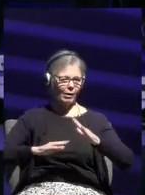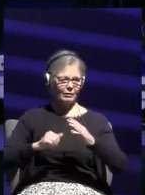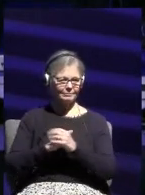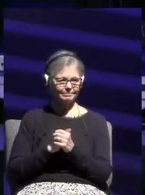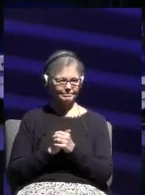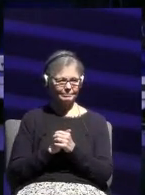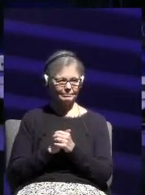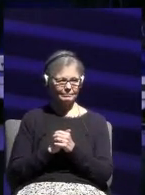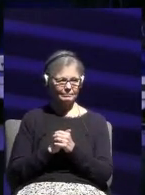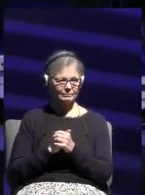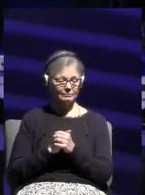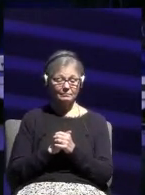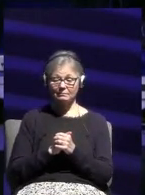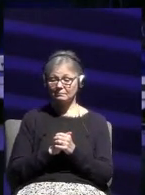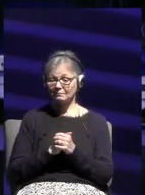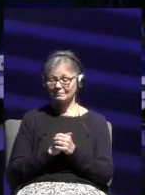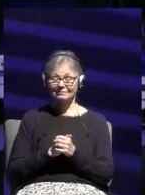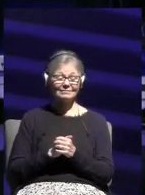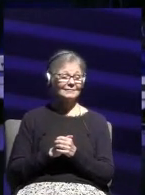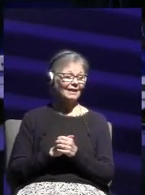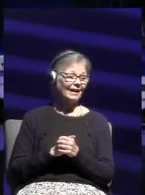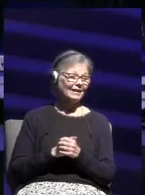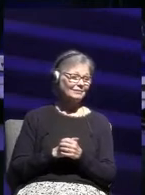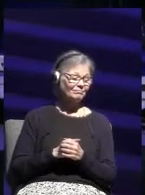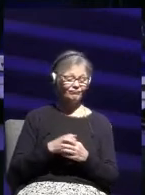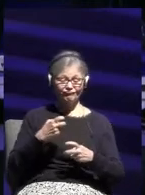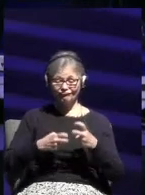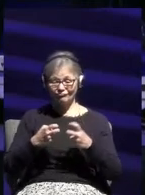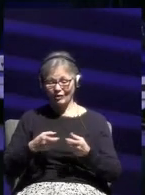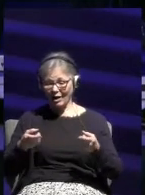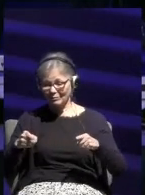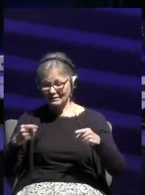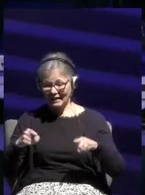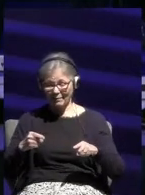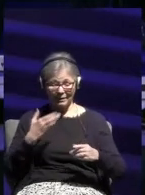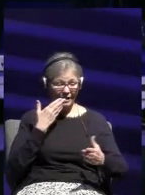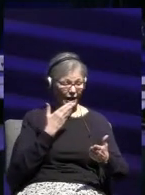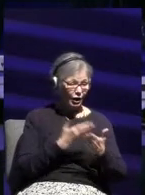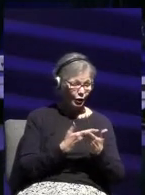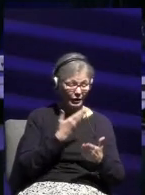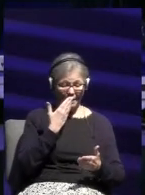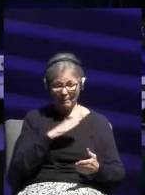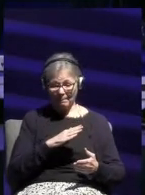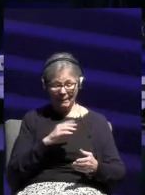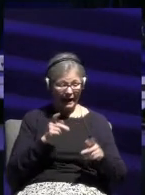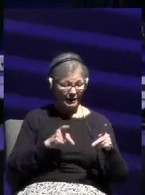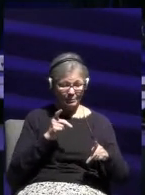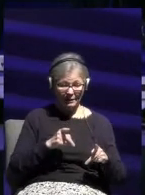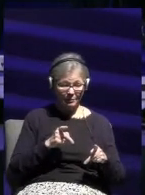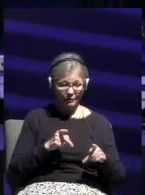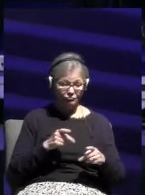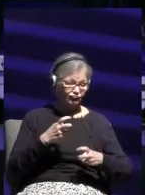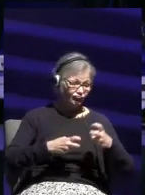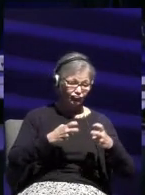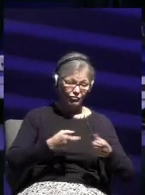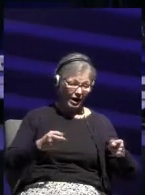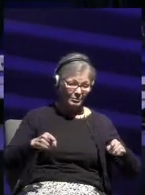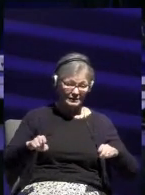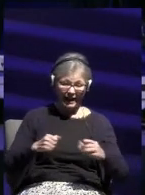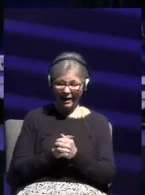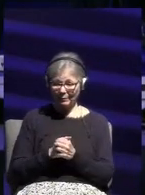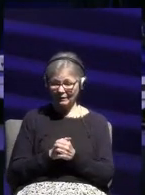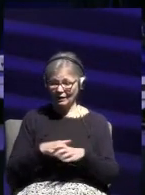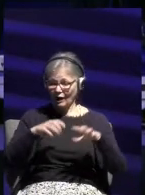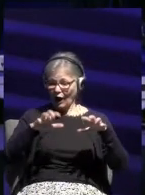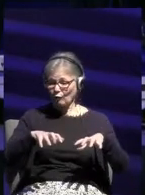its pain. The Bible says it rains on the just and the unjust. We don't live in the Garden of Eden. We live in a